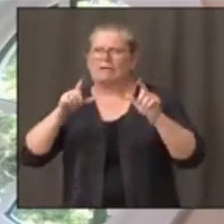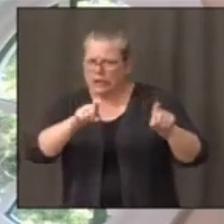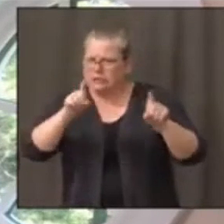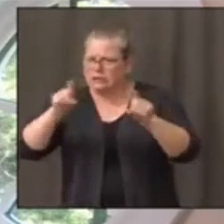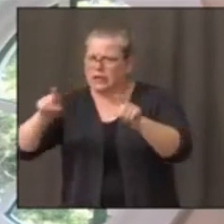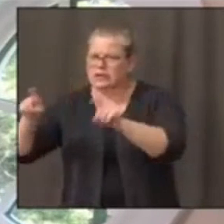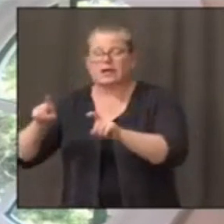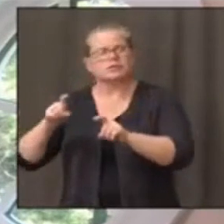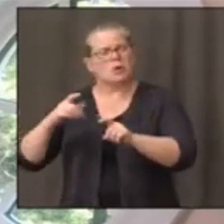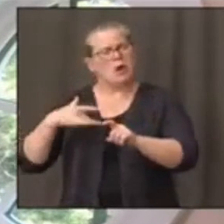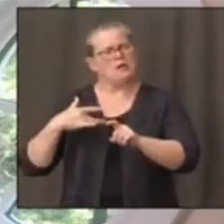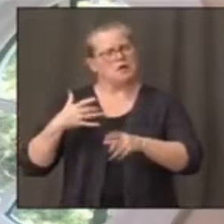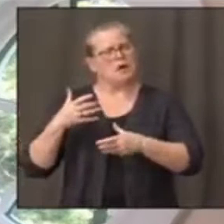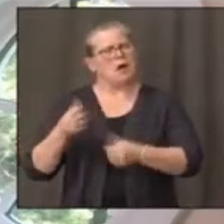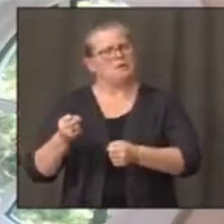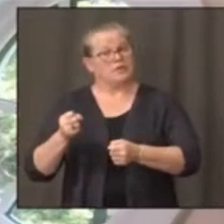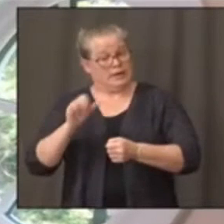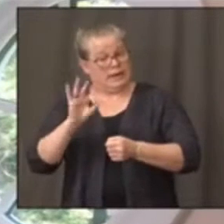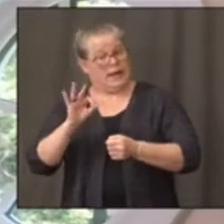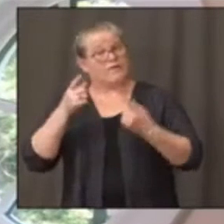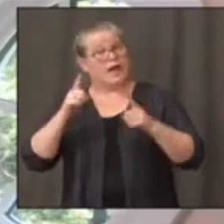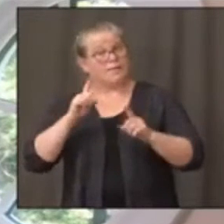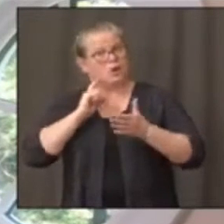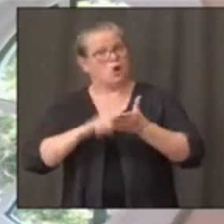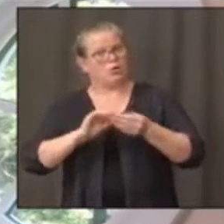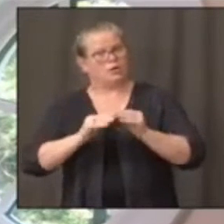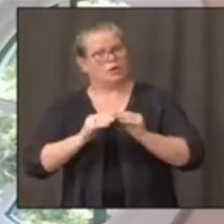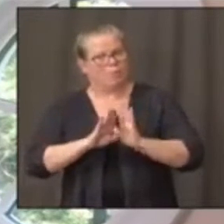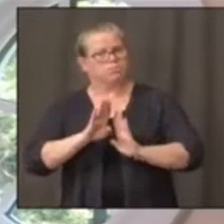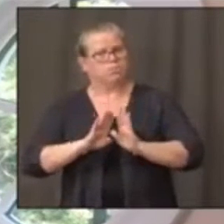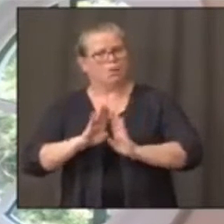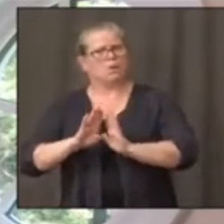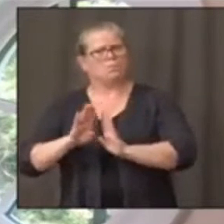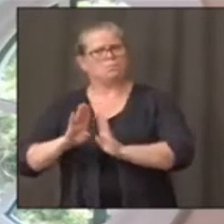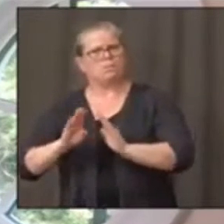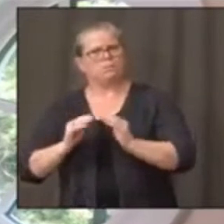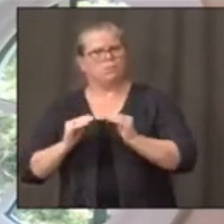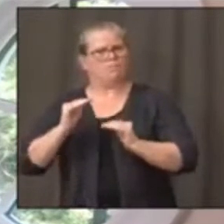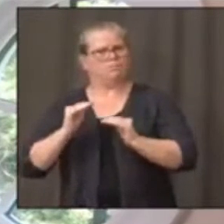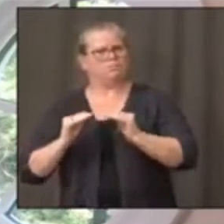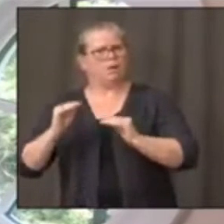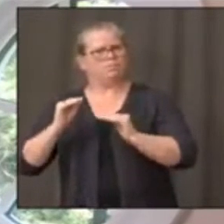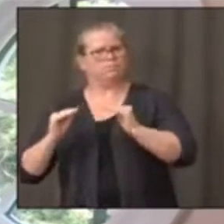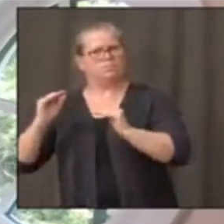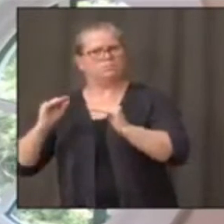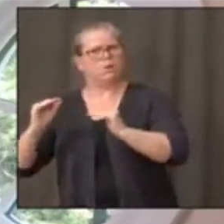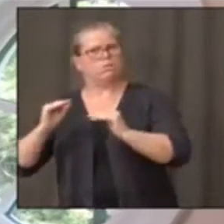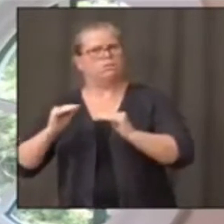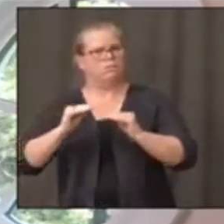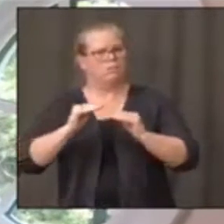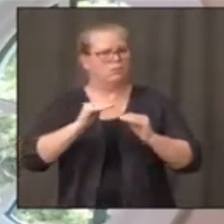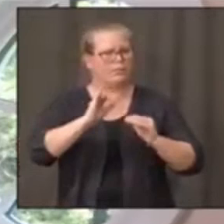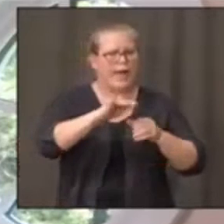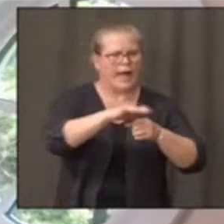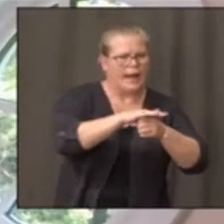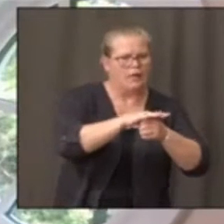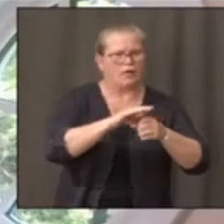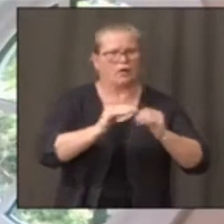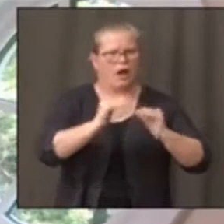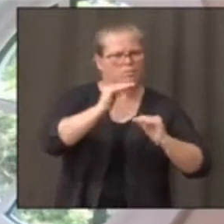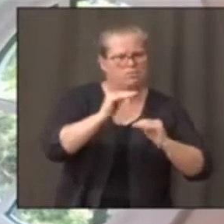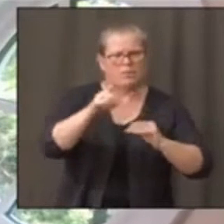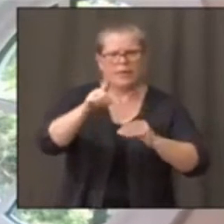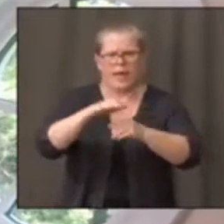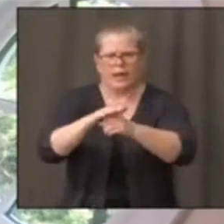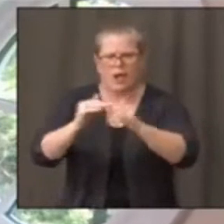Certainly if there's introductions happening and small chains of transmission getting lit, we might not detect that. But if there's large outbreaks underway, I think we would detect it, because we